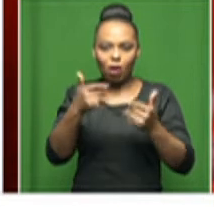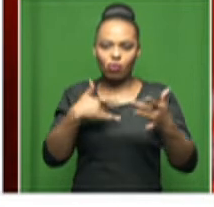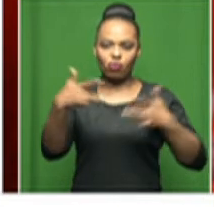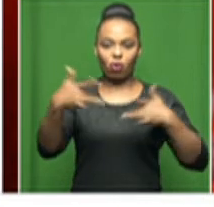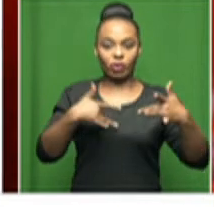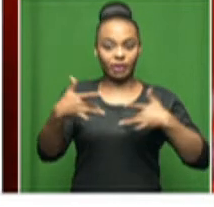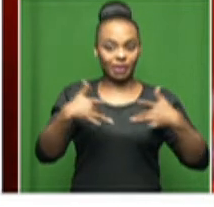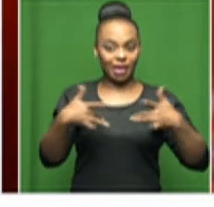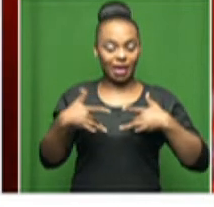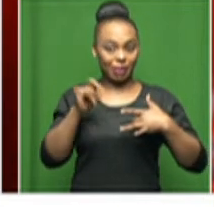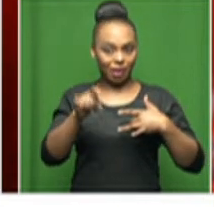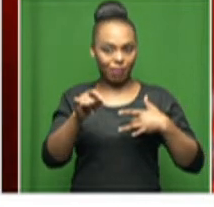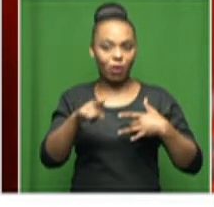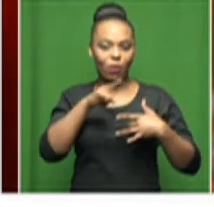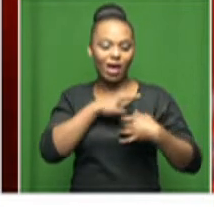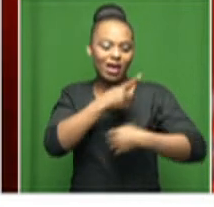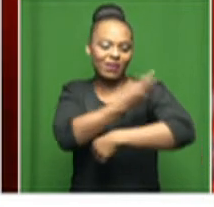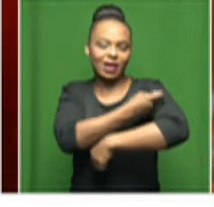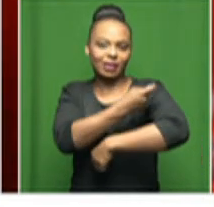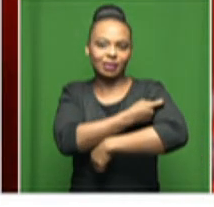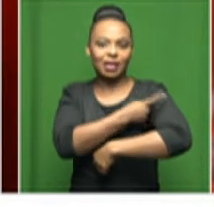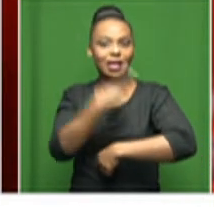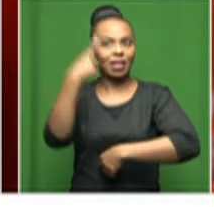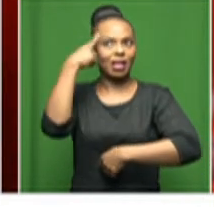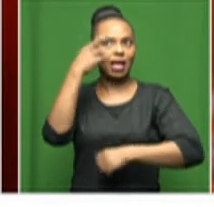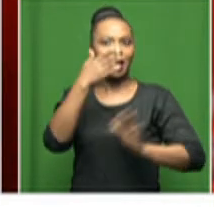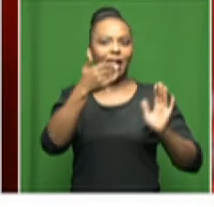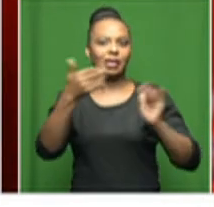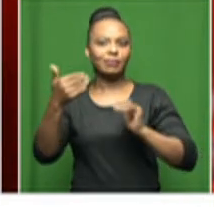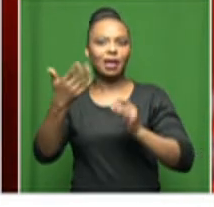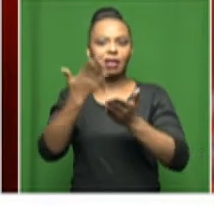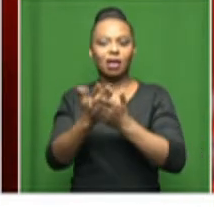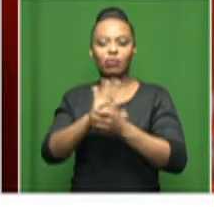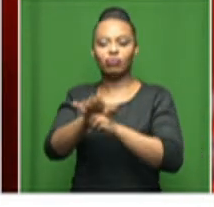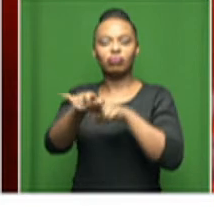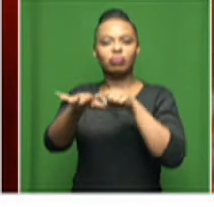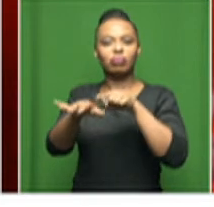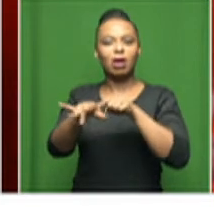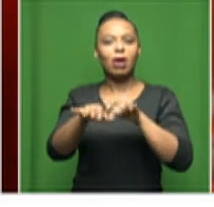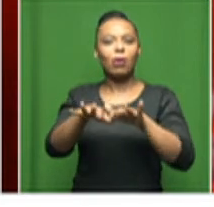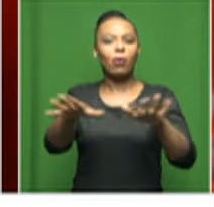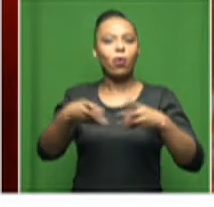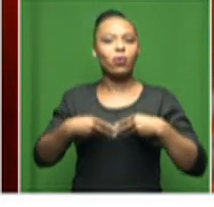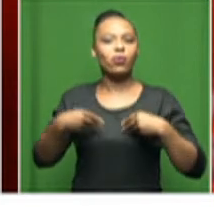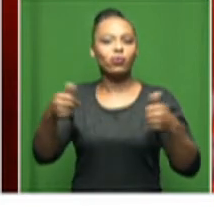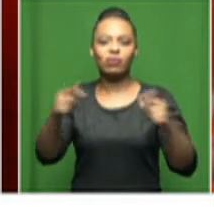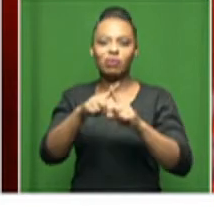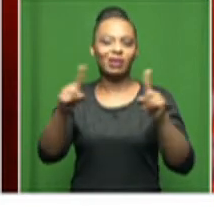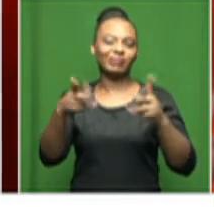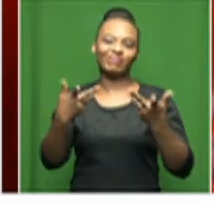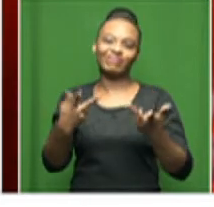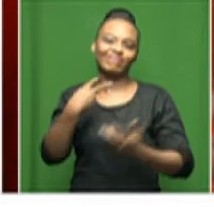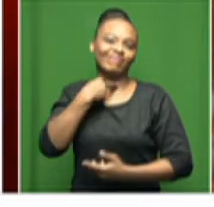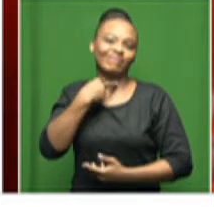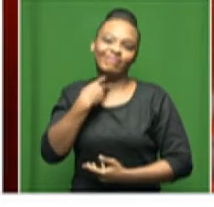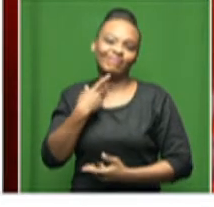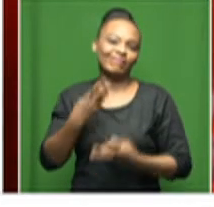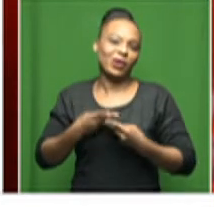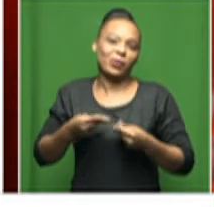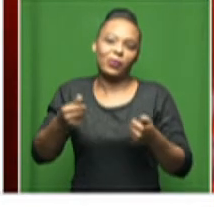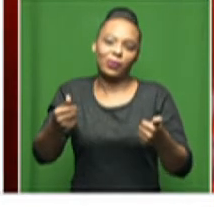that the vaccine might not do what we actually set out for it to achieve on the first hand if these antibodies are not working that